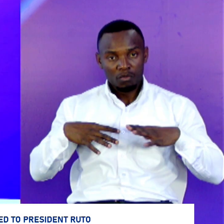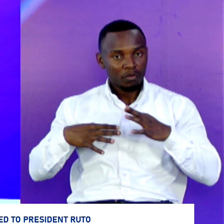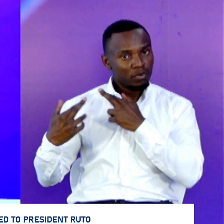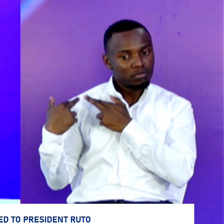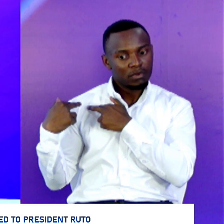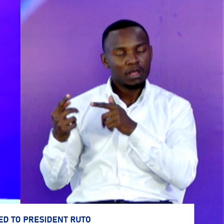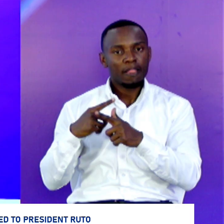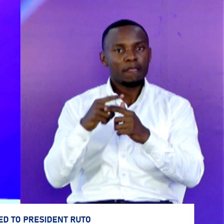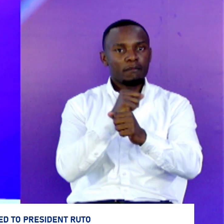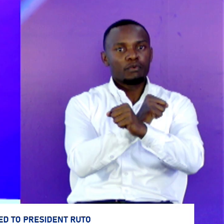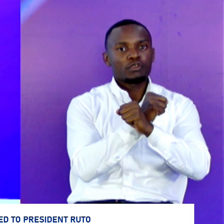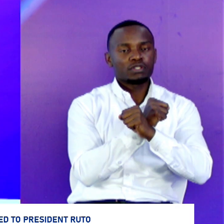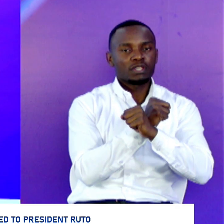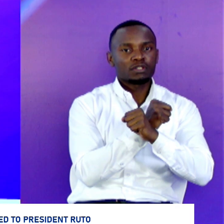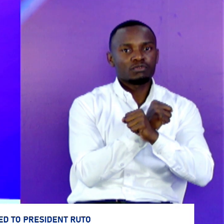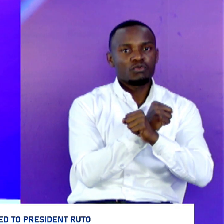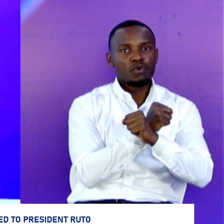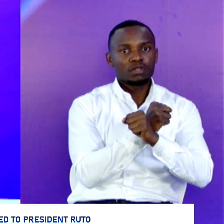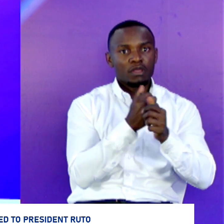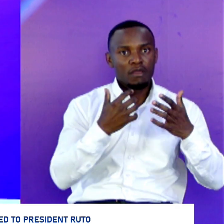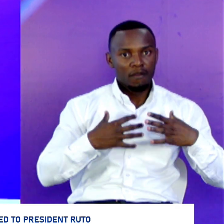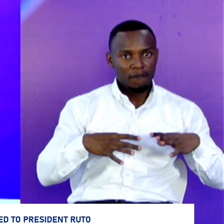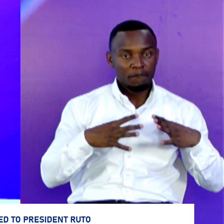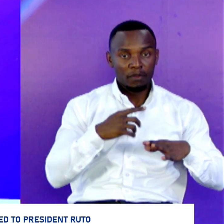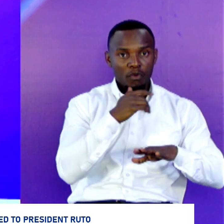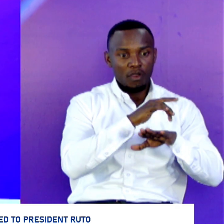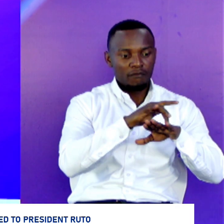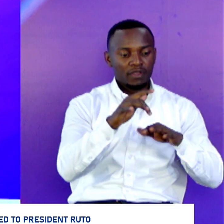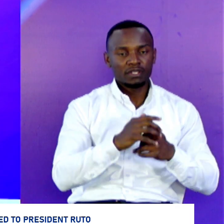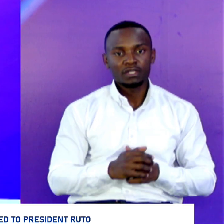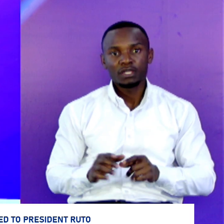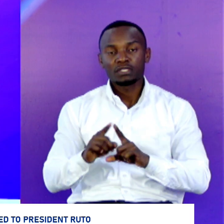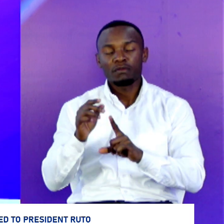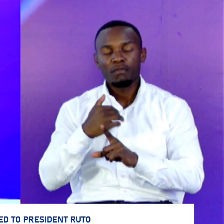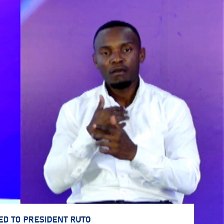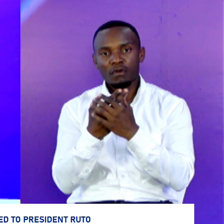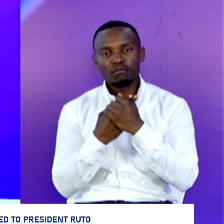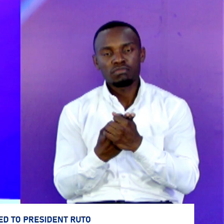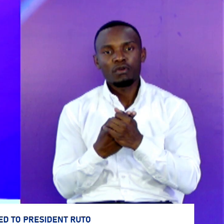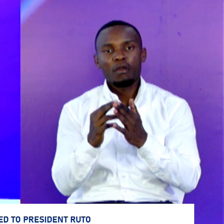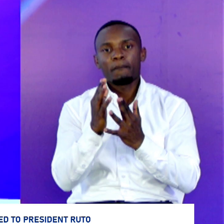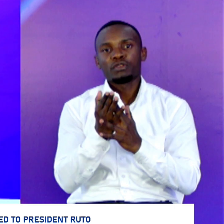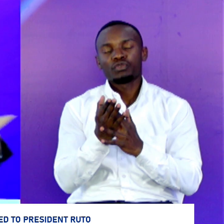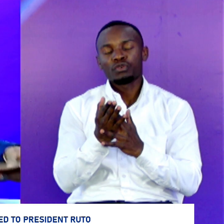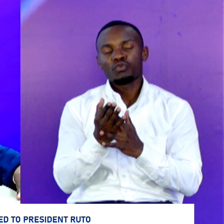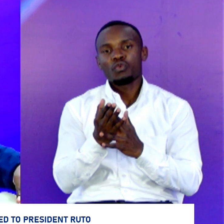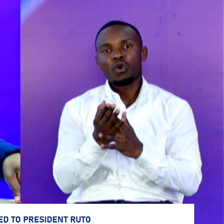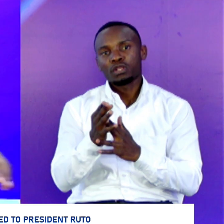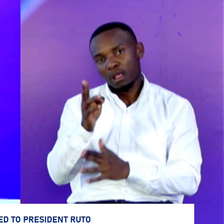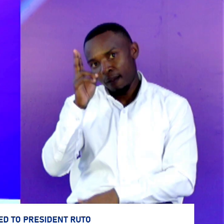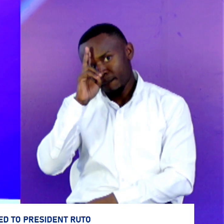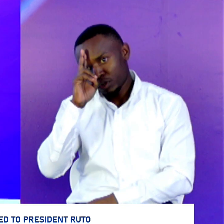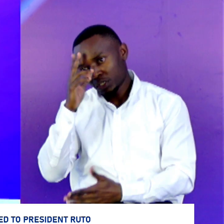victims. It also calls for greater collaboration between law enforcement agencies, tech